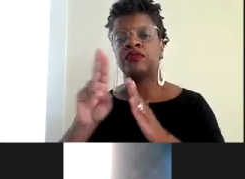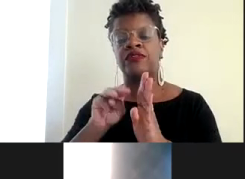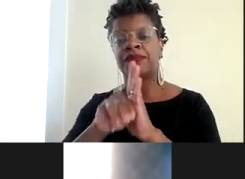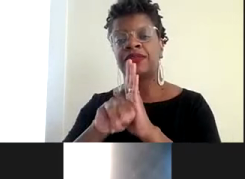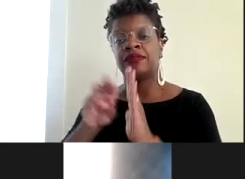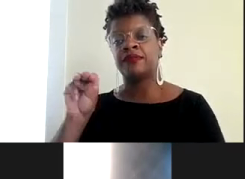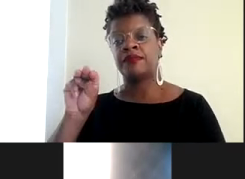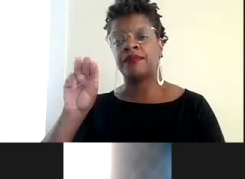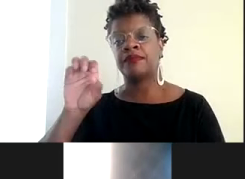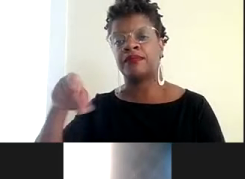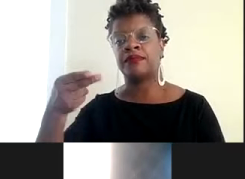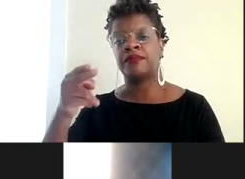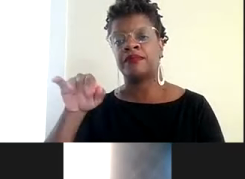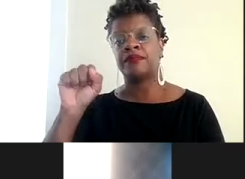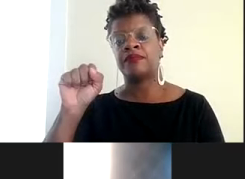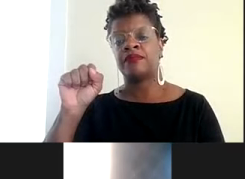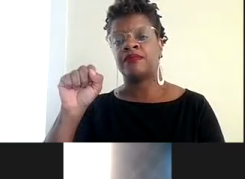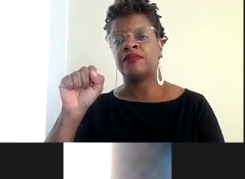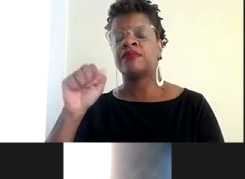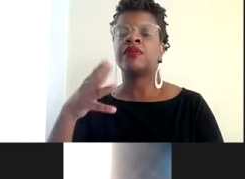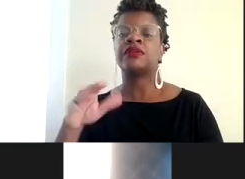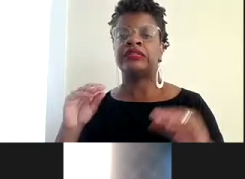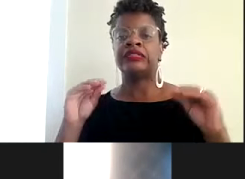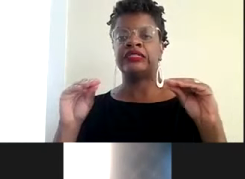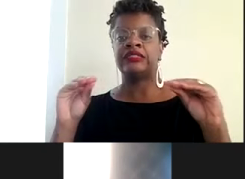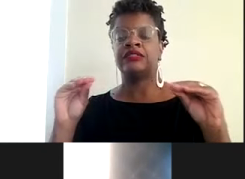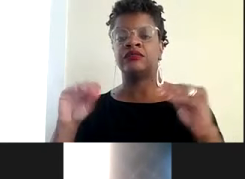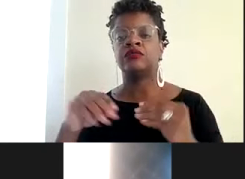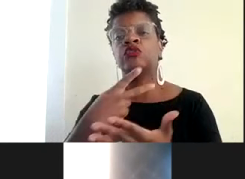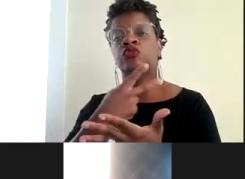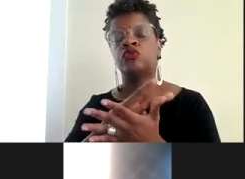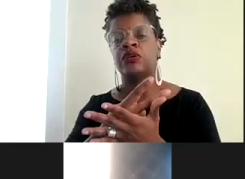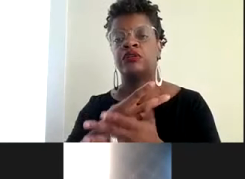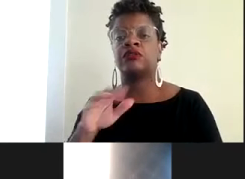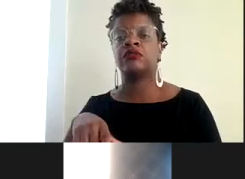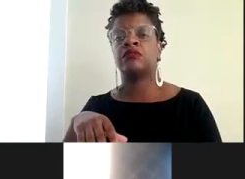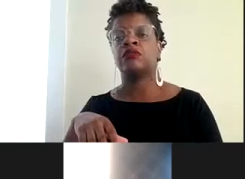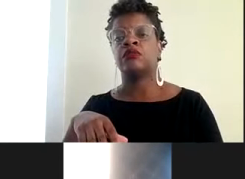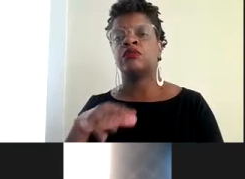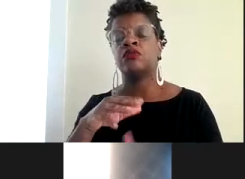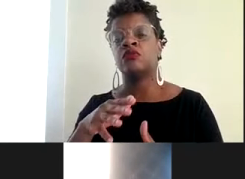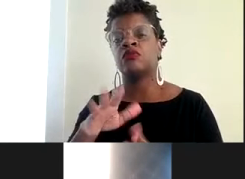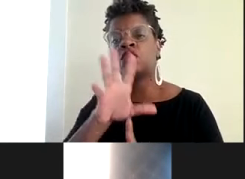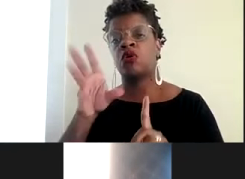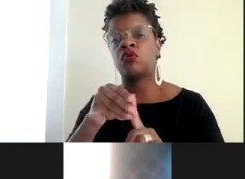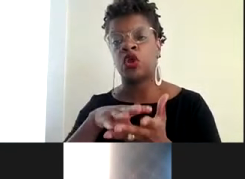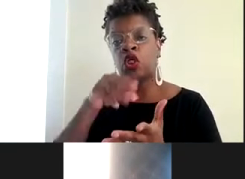undergraduate and graduate level courses that include culture and learning, indigenous and decolonized philosophies